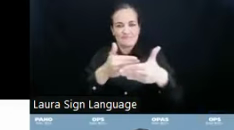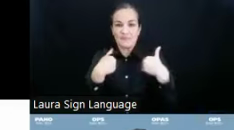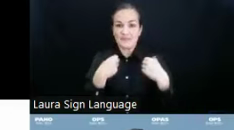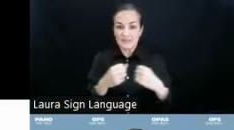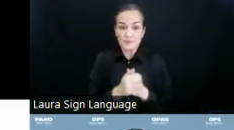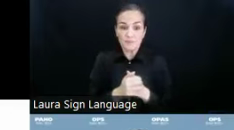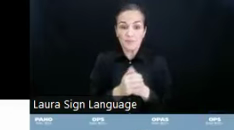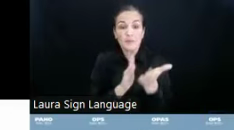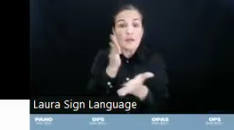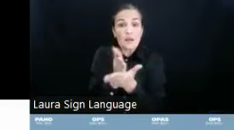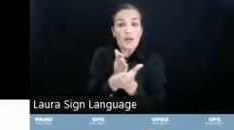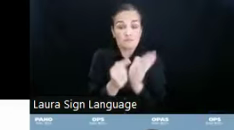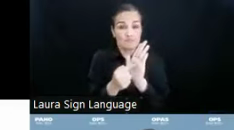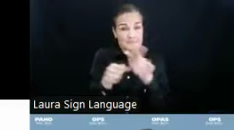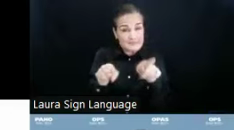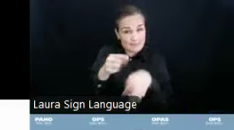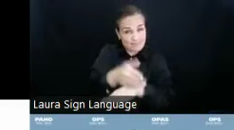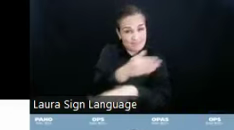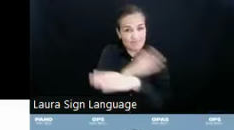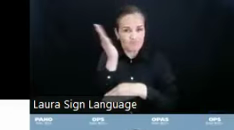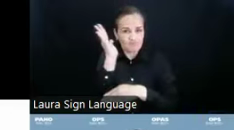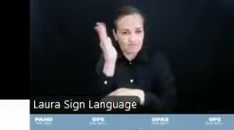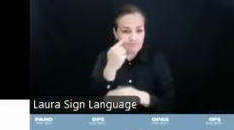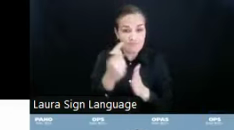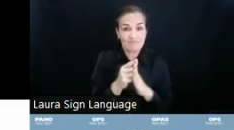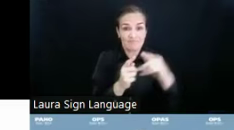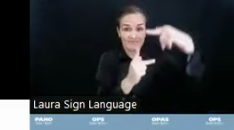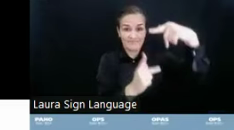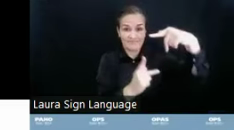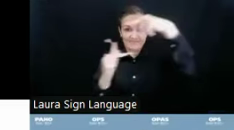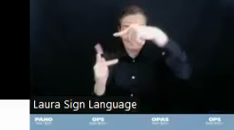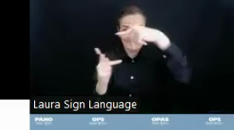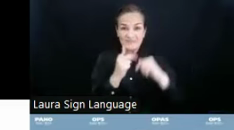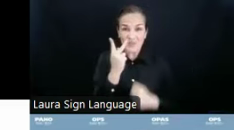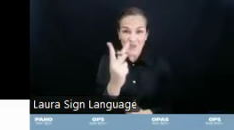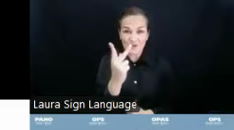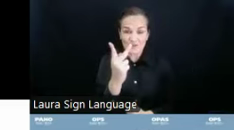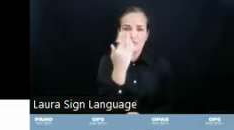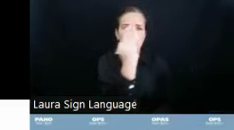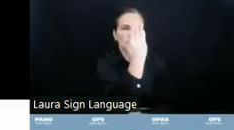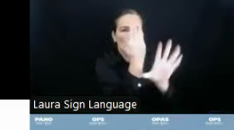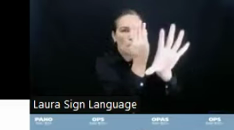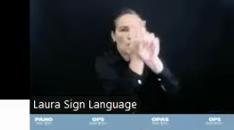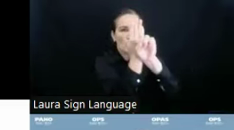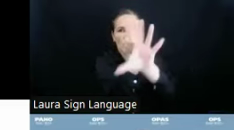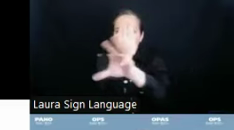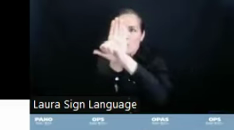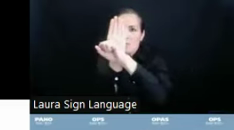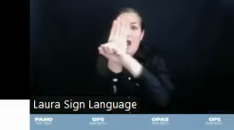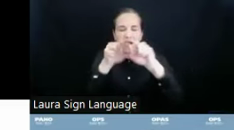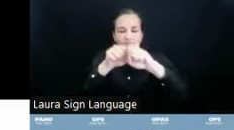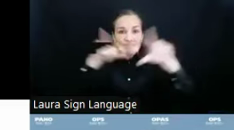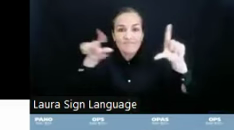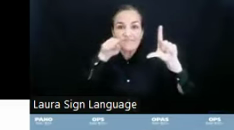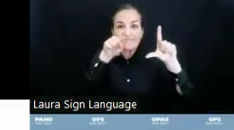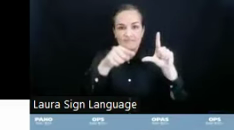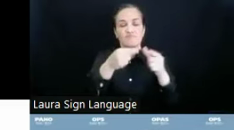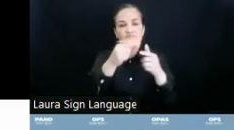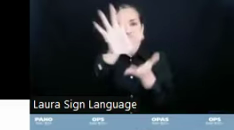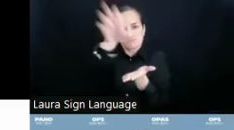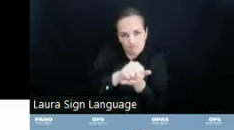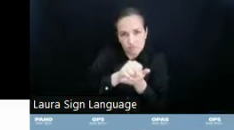our último, y a modo healthcare de conclusión, systems. os dejo aquí los And dos as I said QR before, para you have acceder the a los two manuales que están QR disponibles en codes nuestra here to página have web